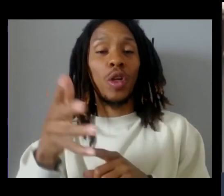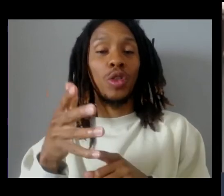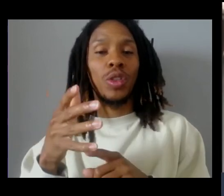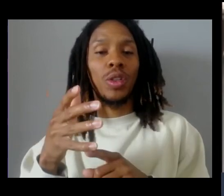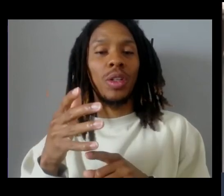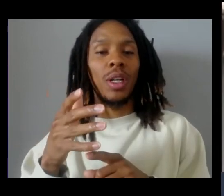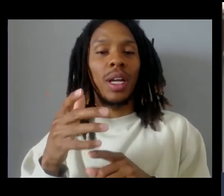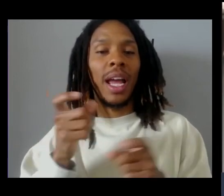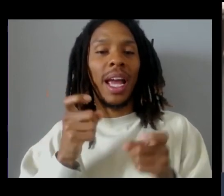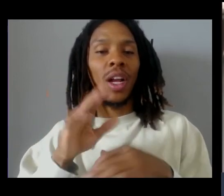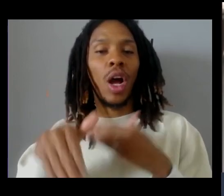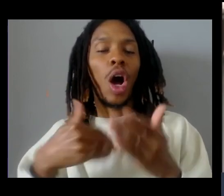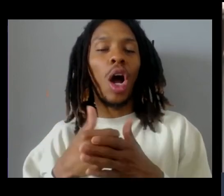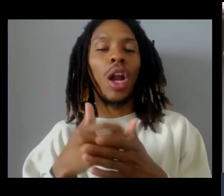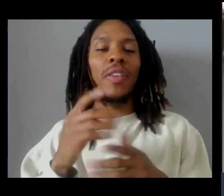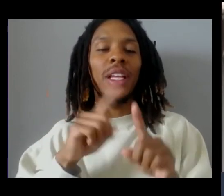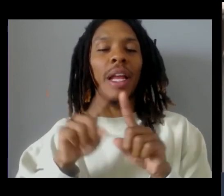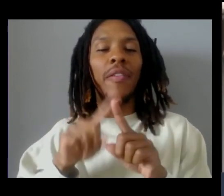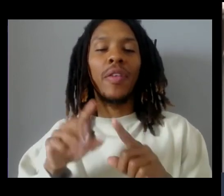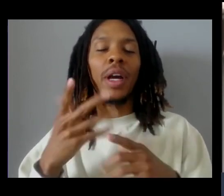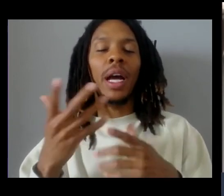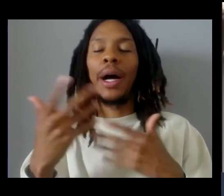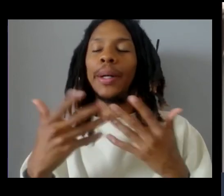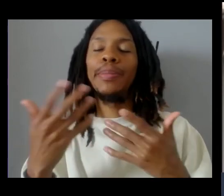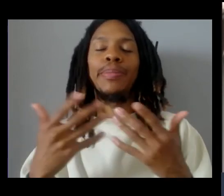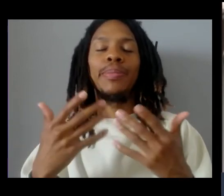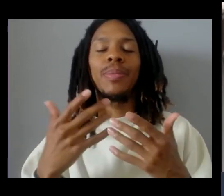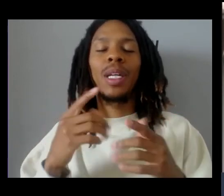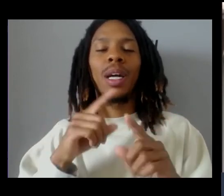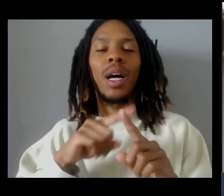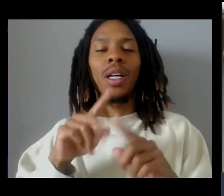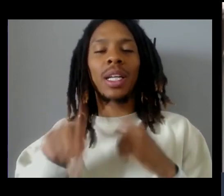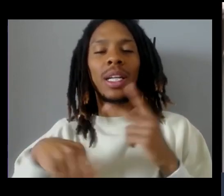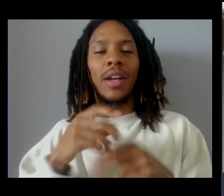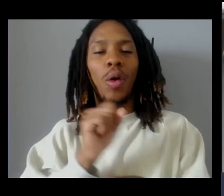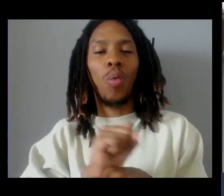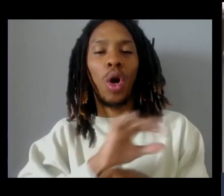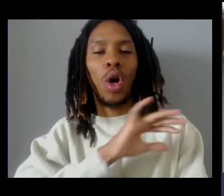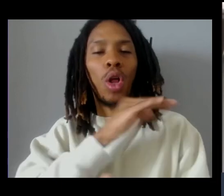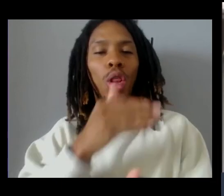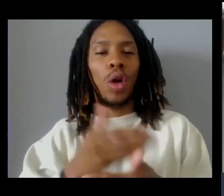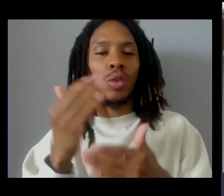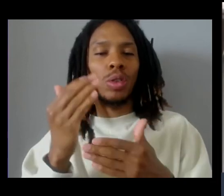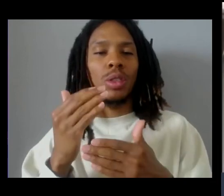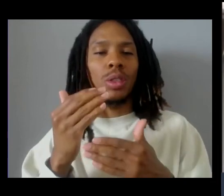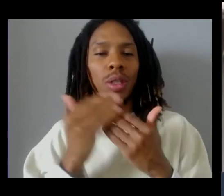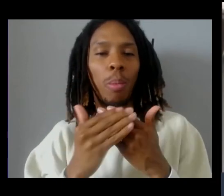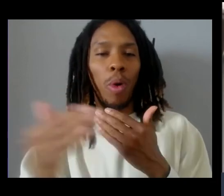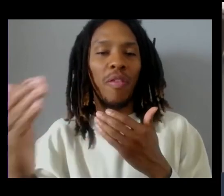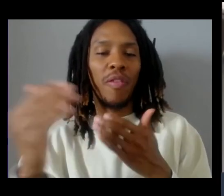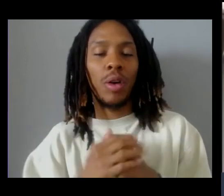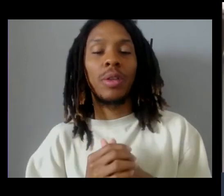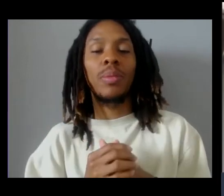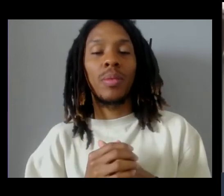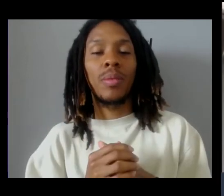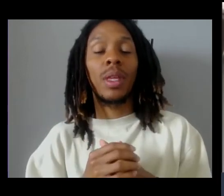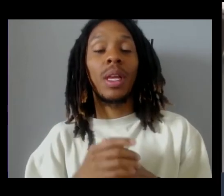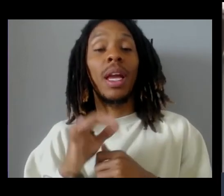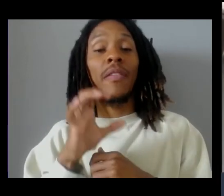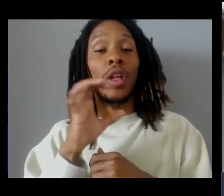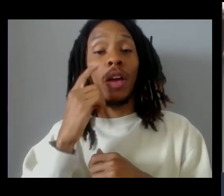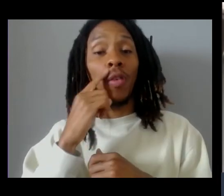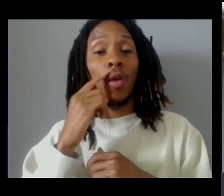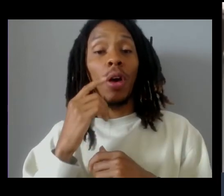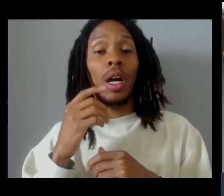handles all of these different, other kinds of workloads going forward. And if you're looking for a managed service to